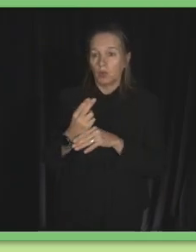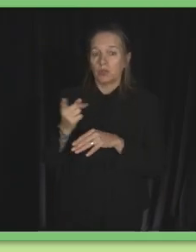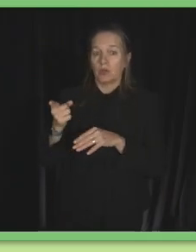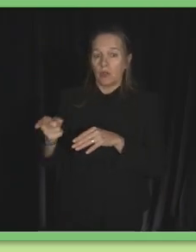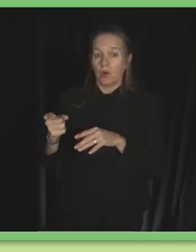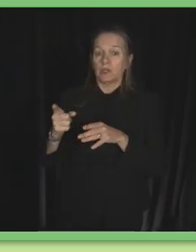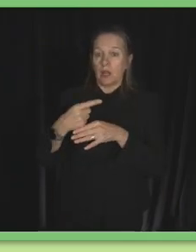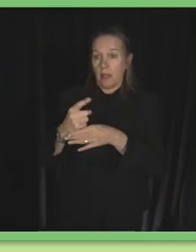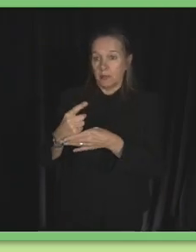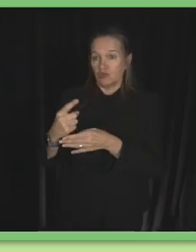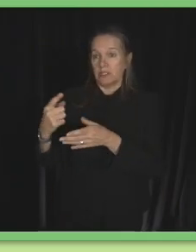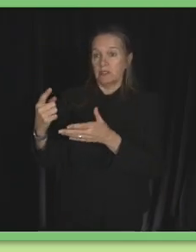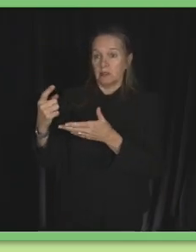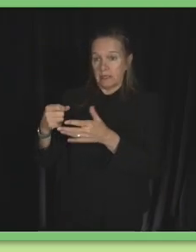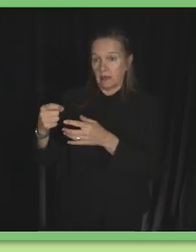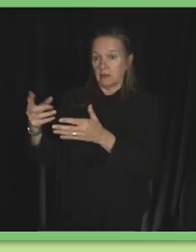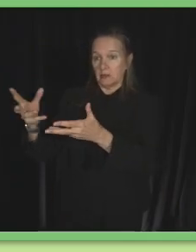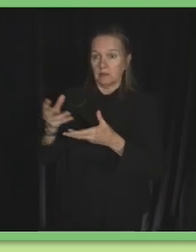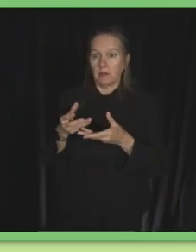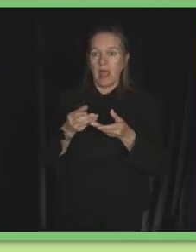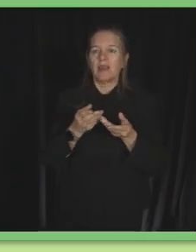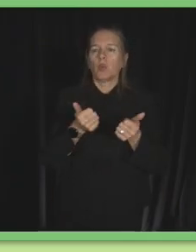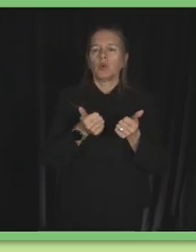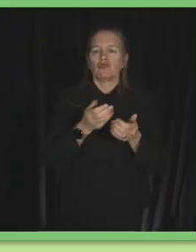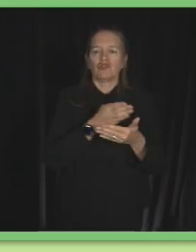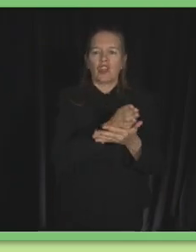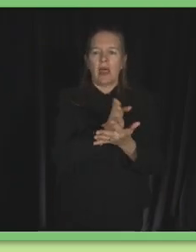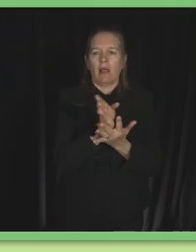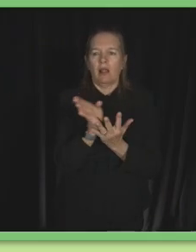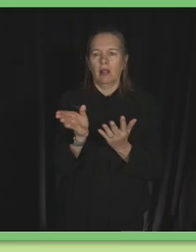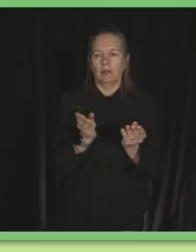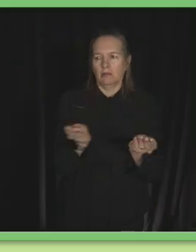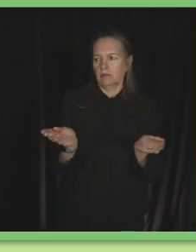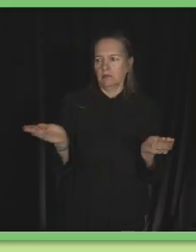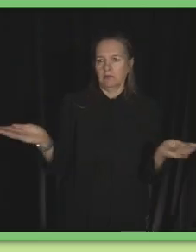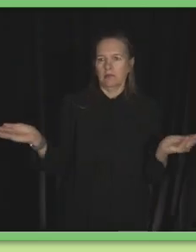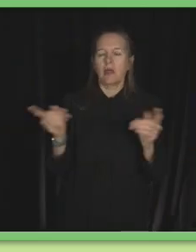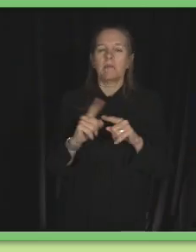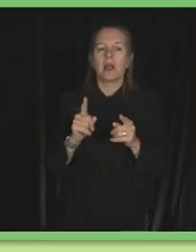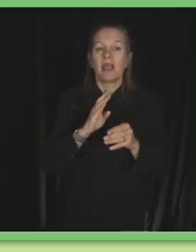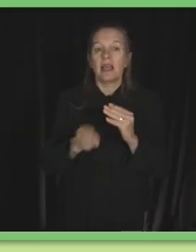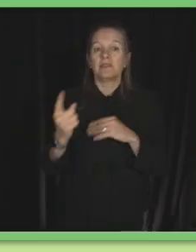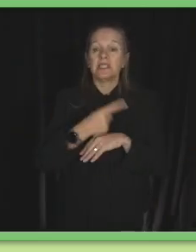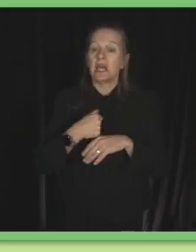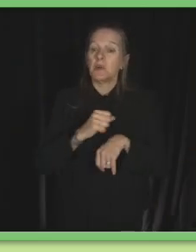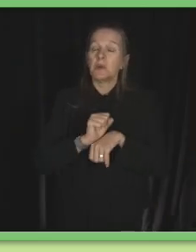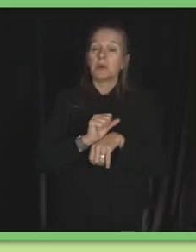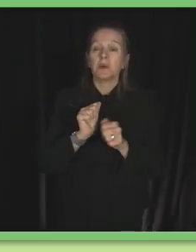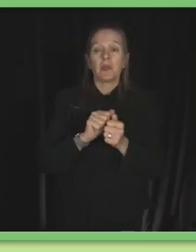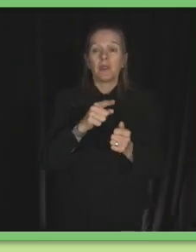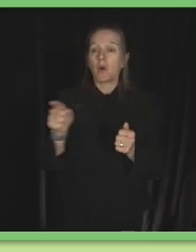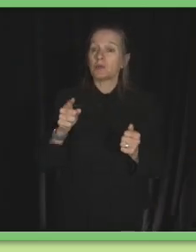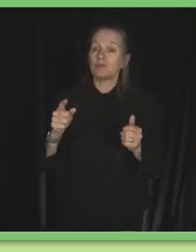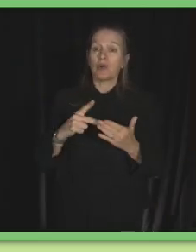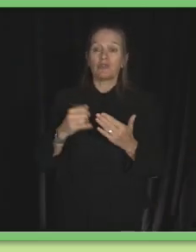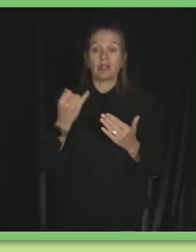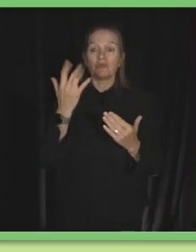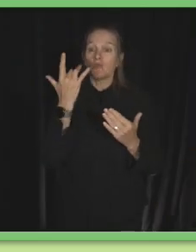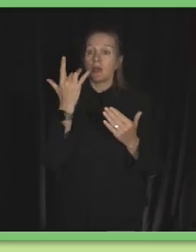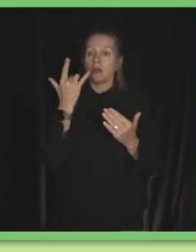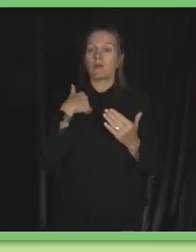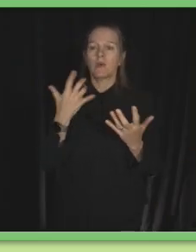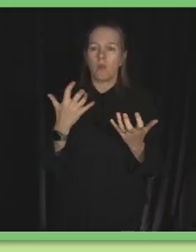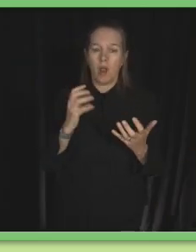providing sort of a ride along in our incident channels. But at the end of the day, we work with all of these projects so that we can enable